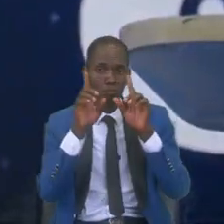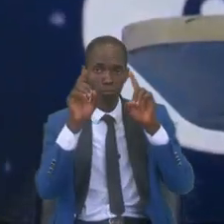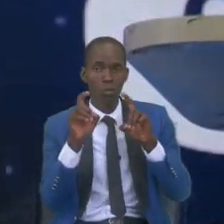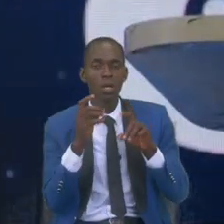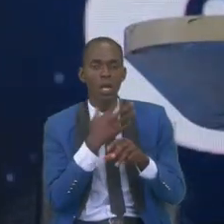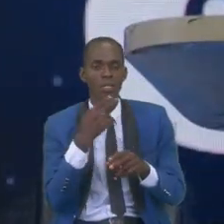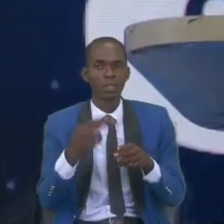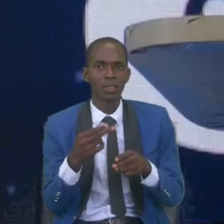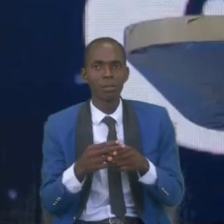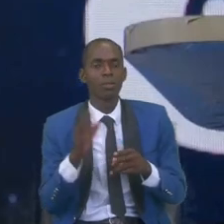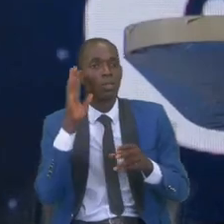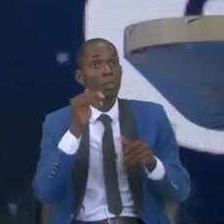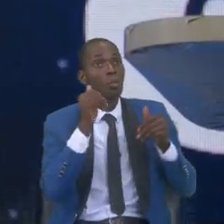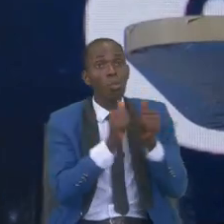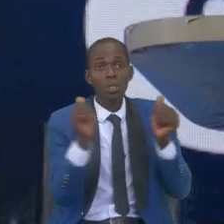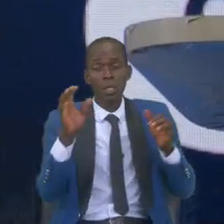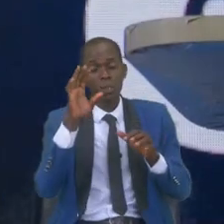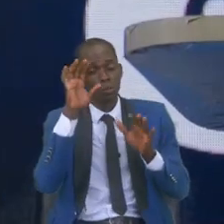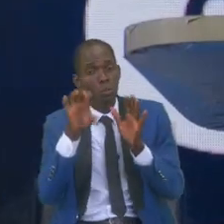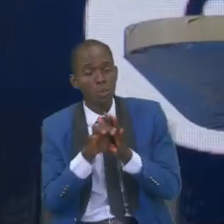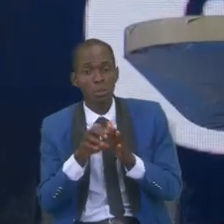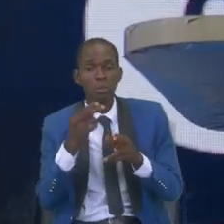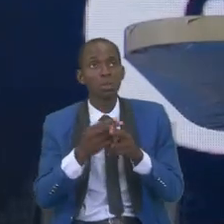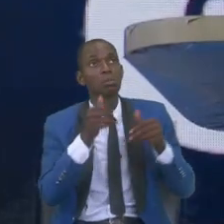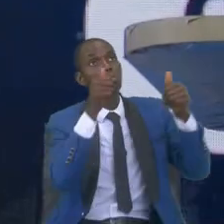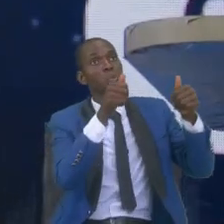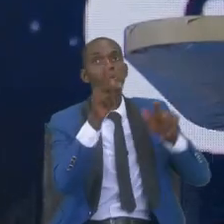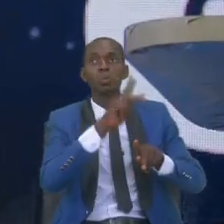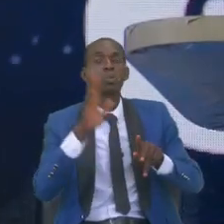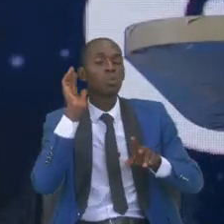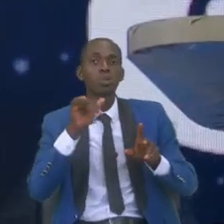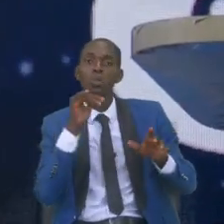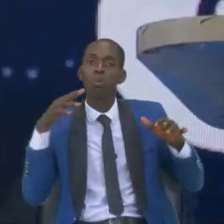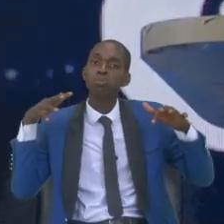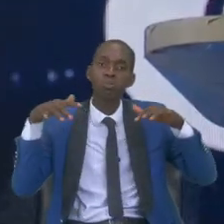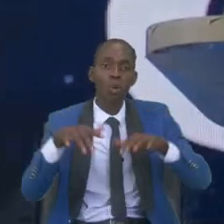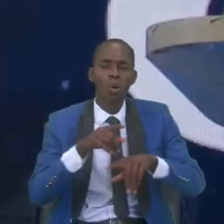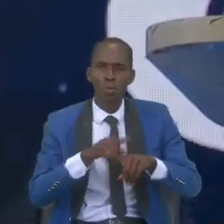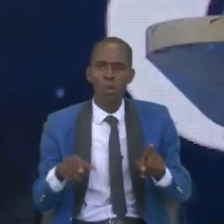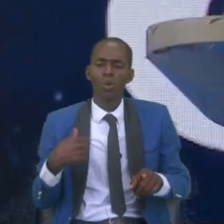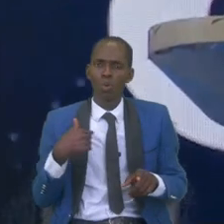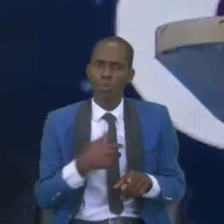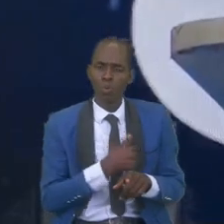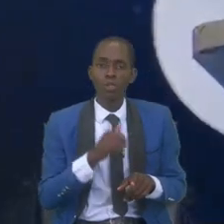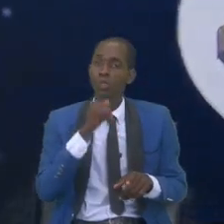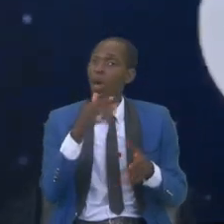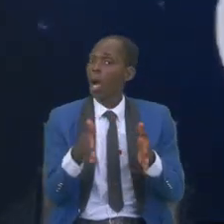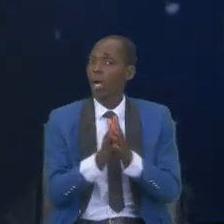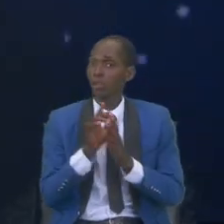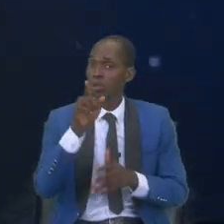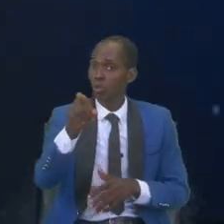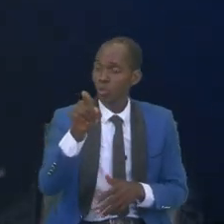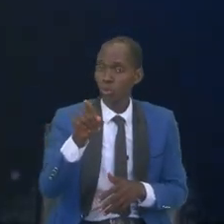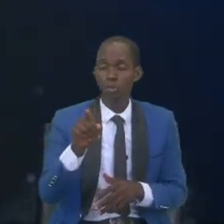people may not come, but they know you. So we're not asking for you to come and preach, please. We're not asking you to come and hold the